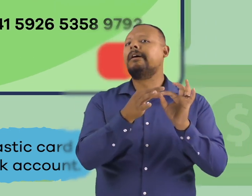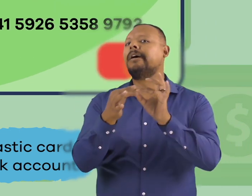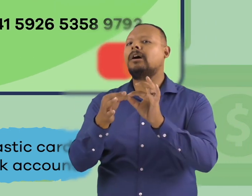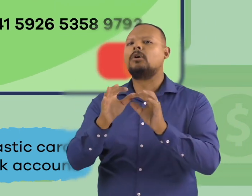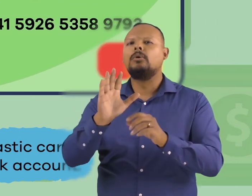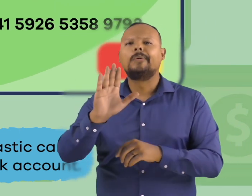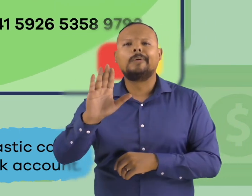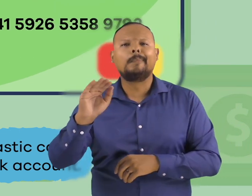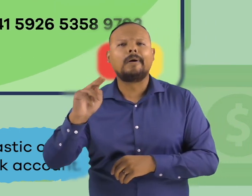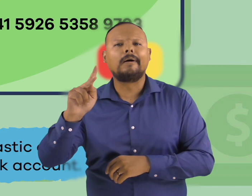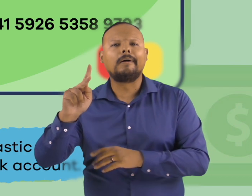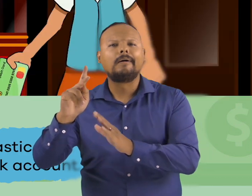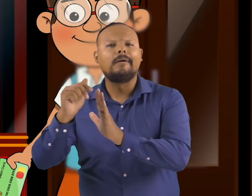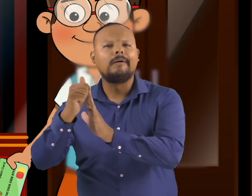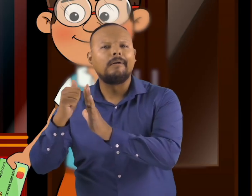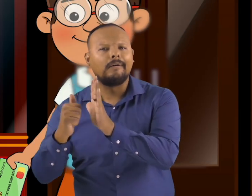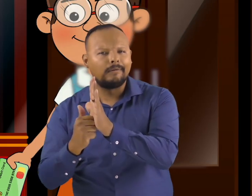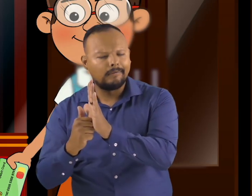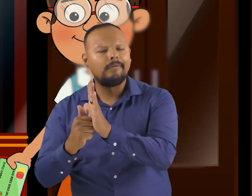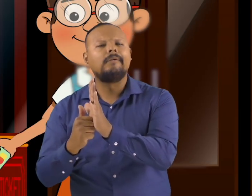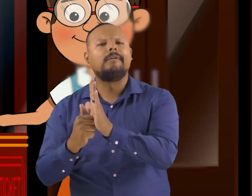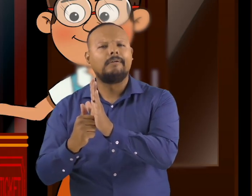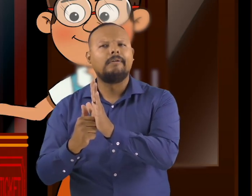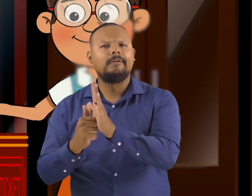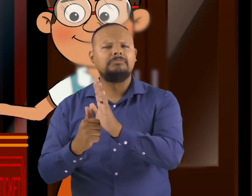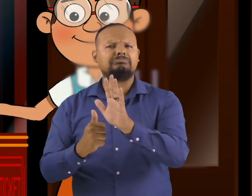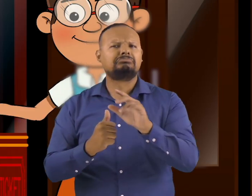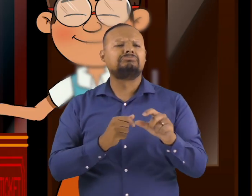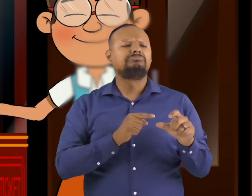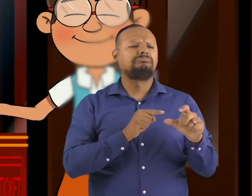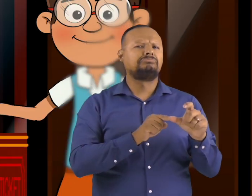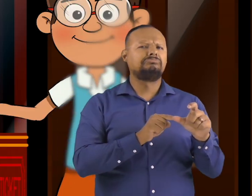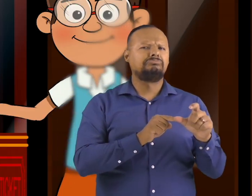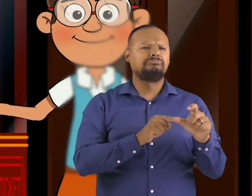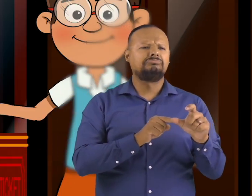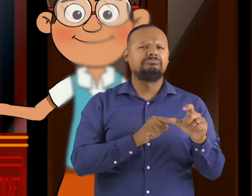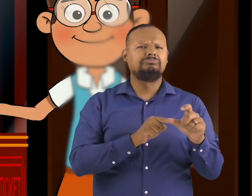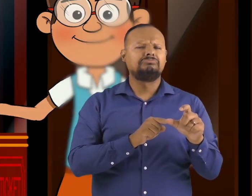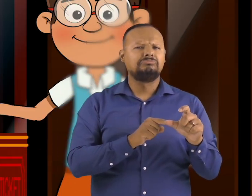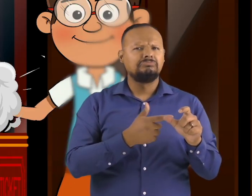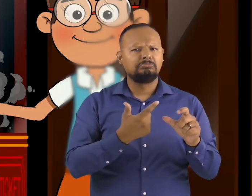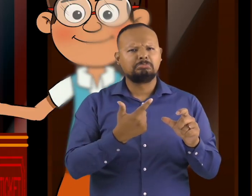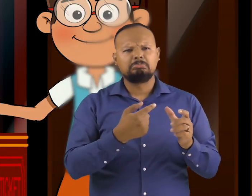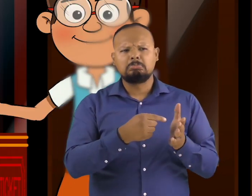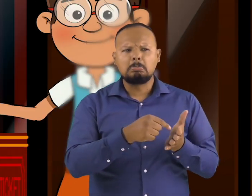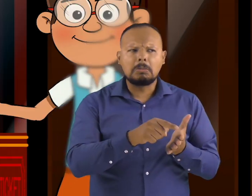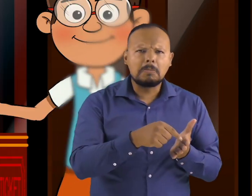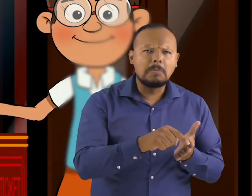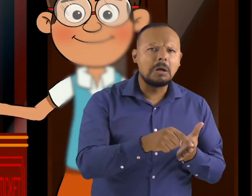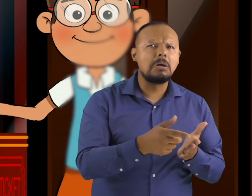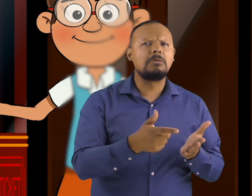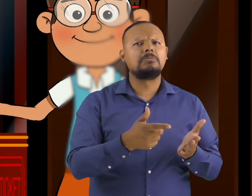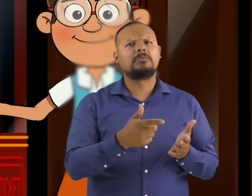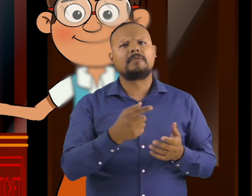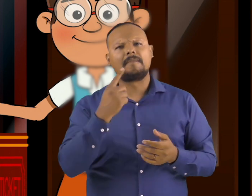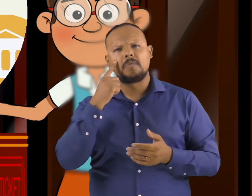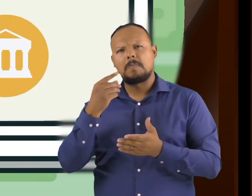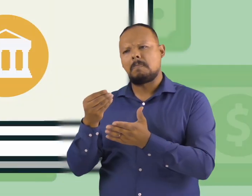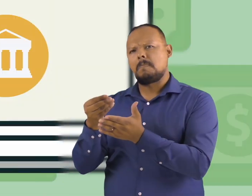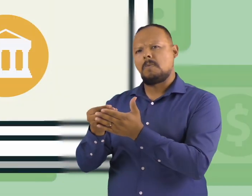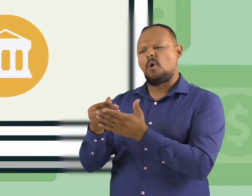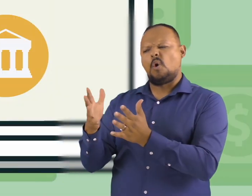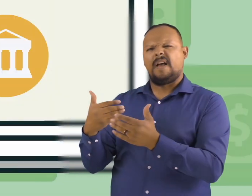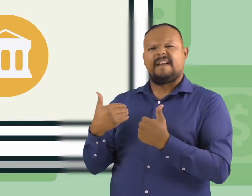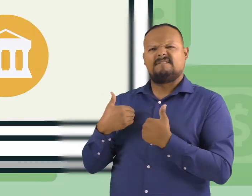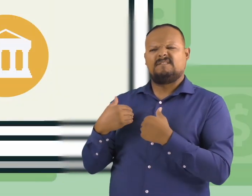linked to your bank account which means you use your debit card to pay for things with money you already have